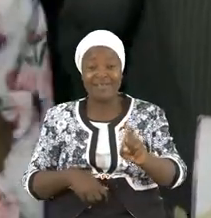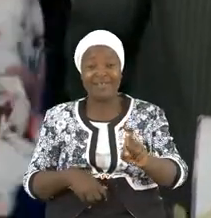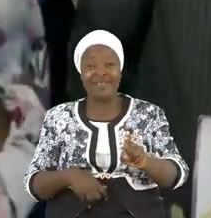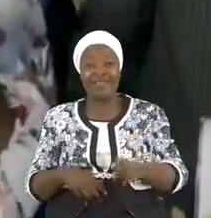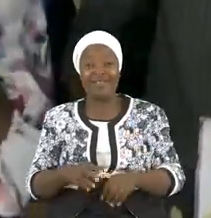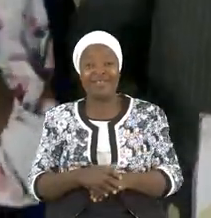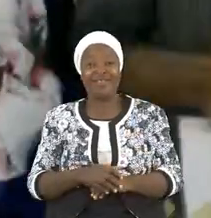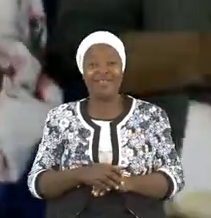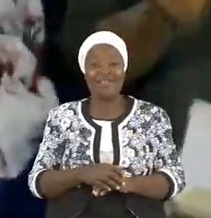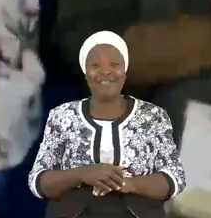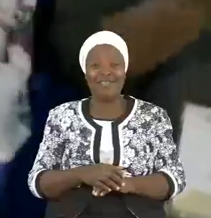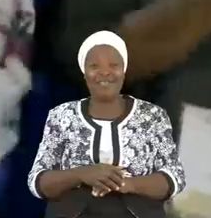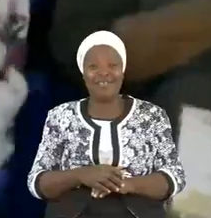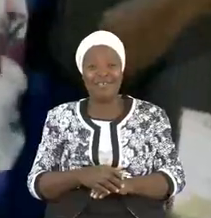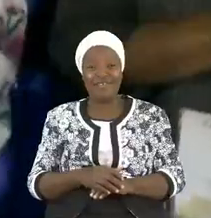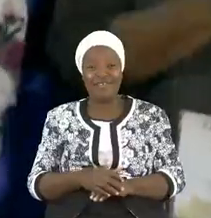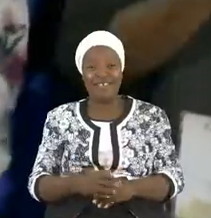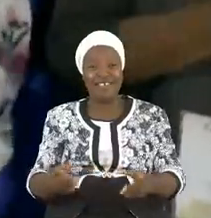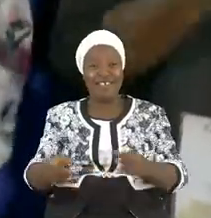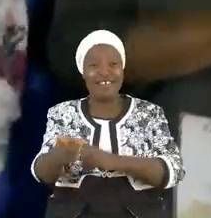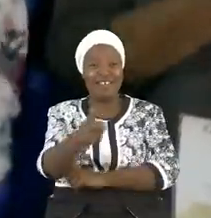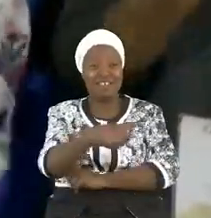Day number 5.